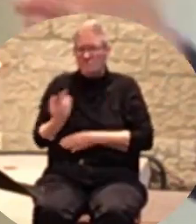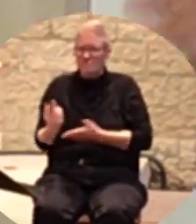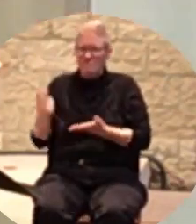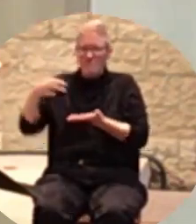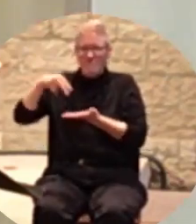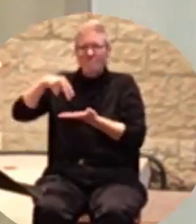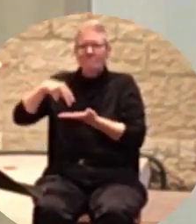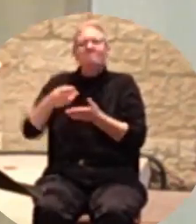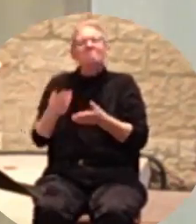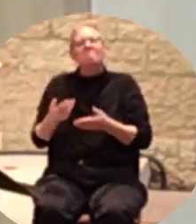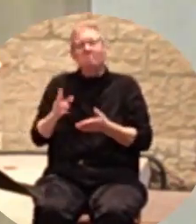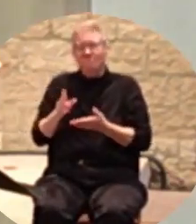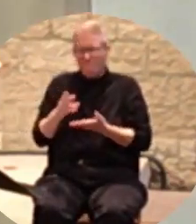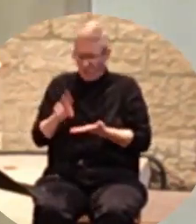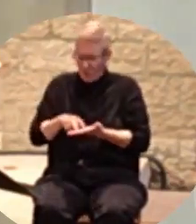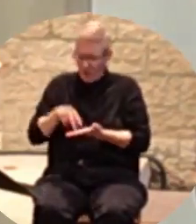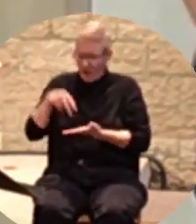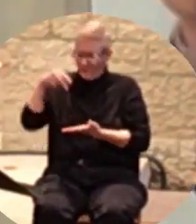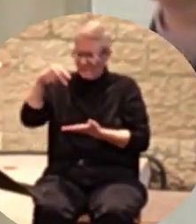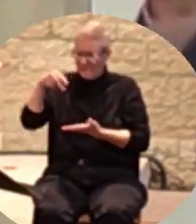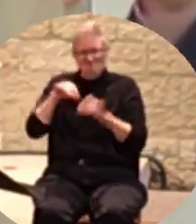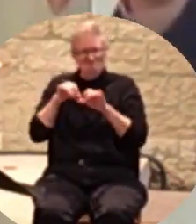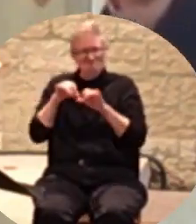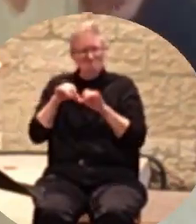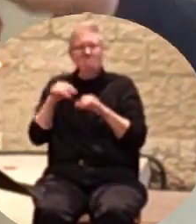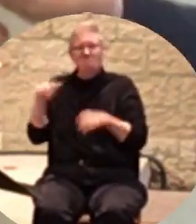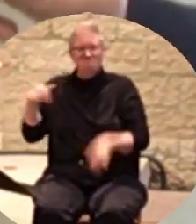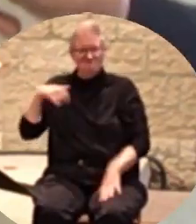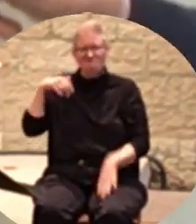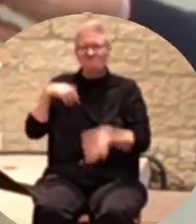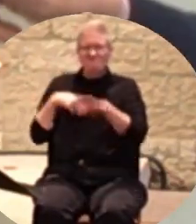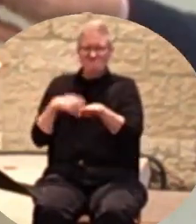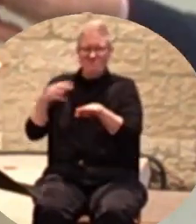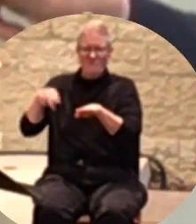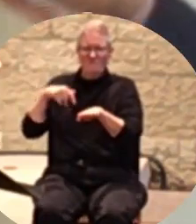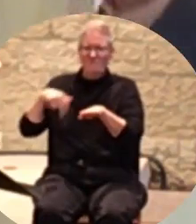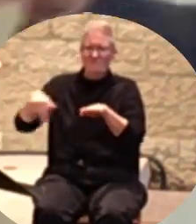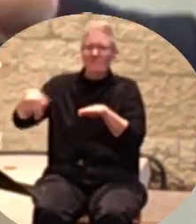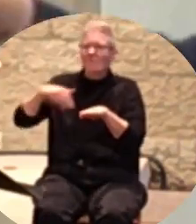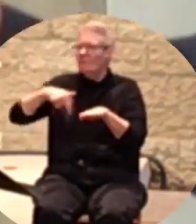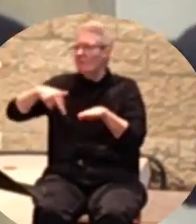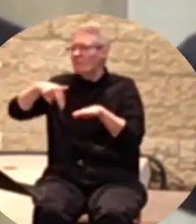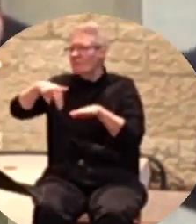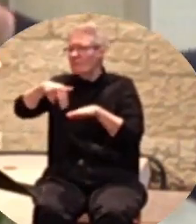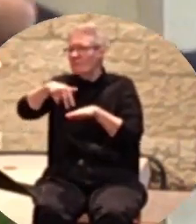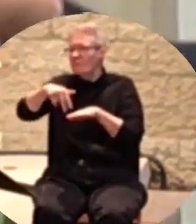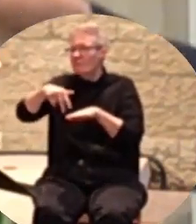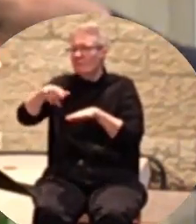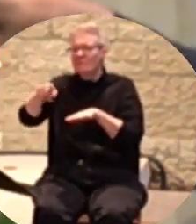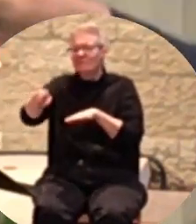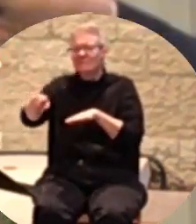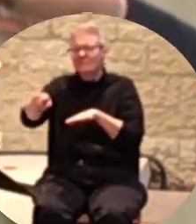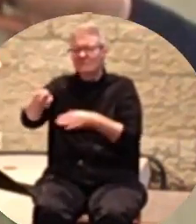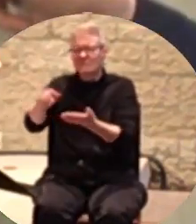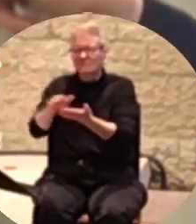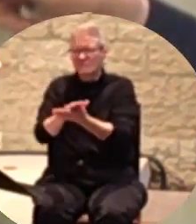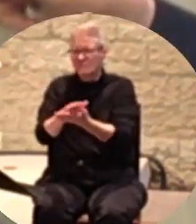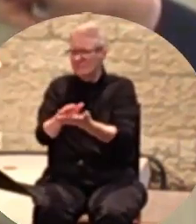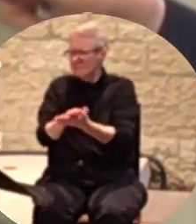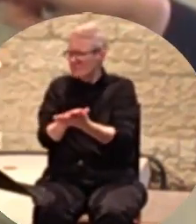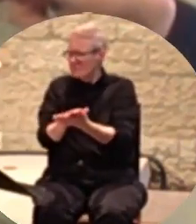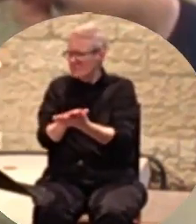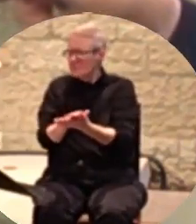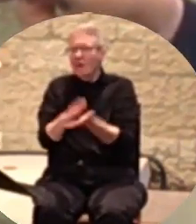the man stays in bed. She rises up. She walks over. It looks like a tablet. And the tablet says, I want a date with